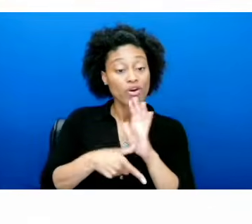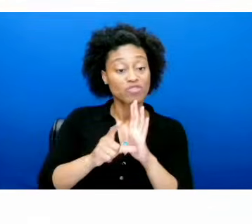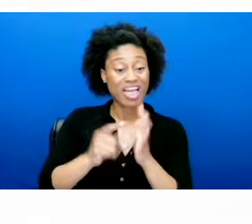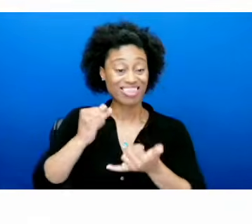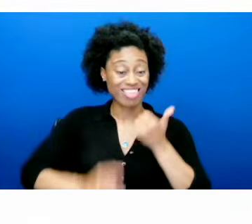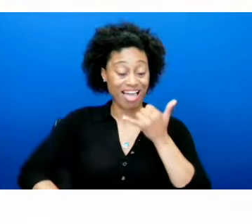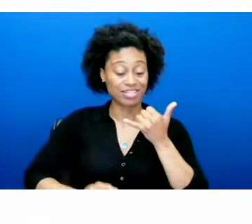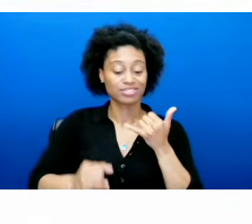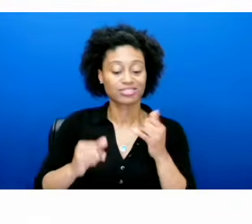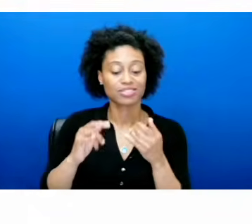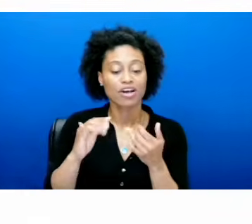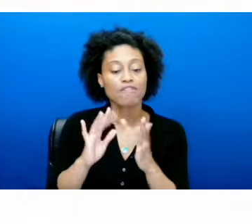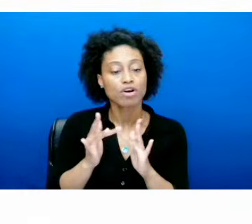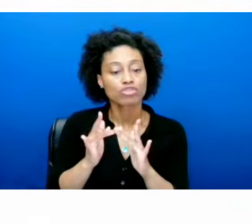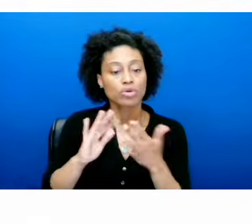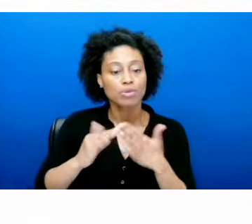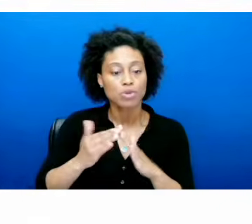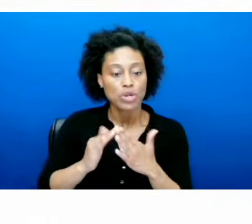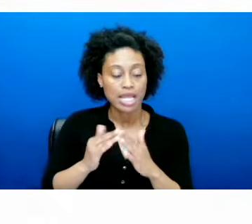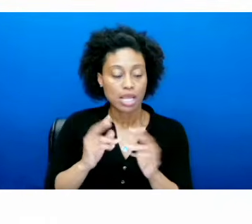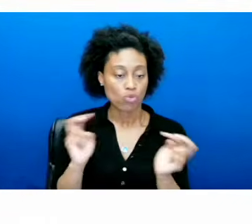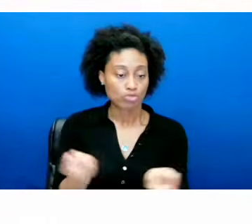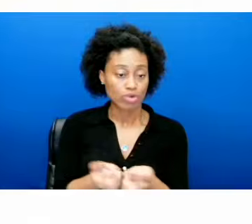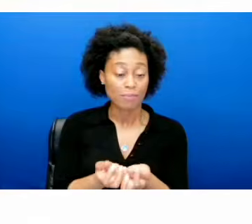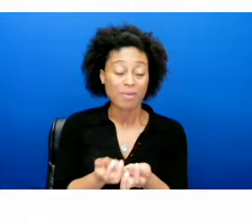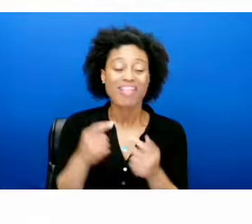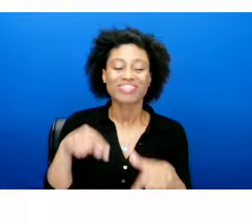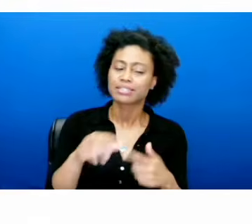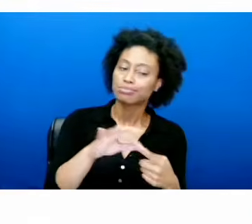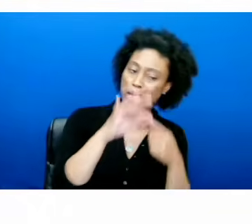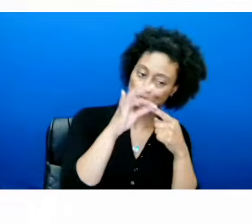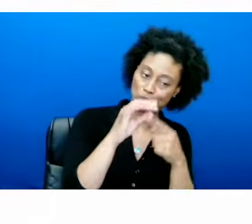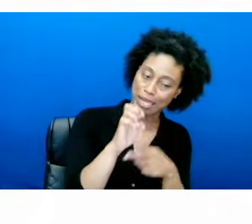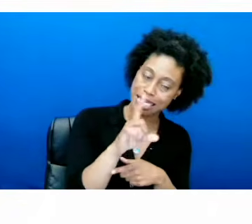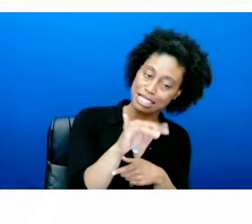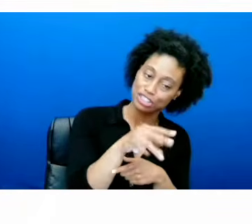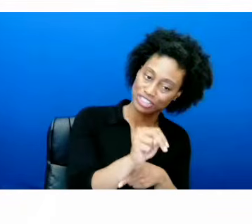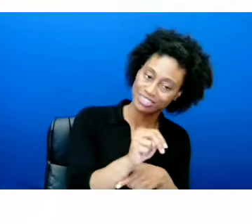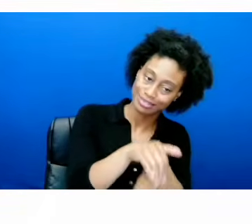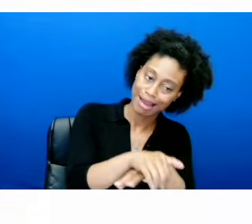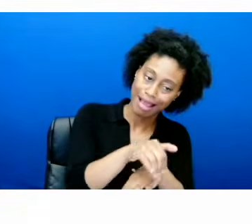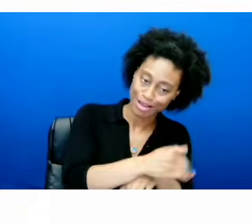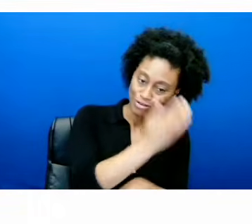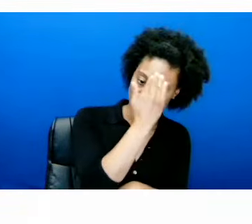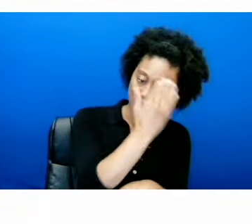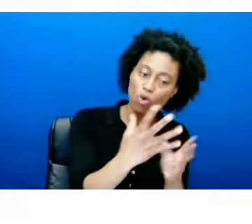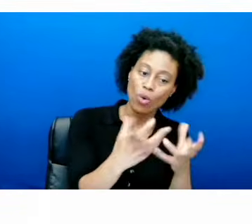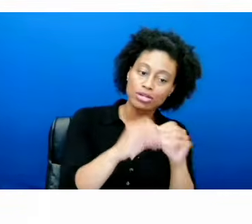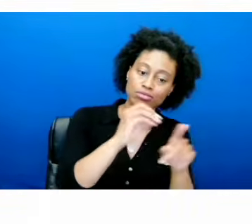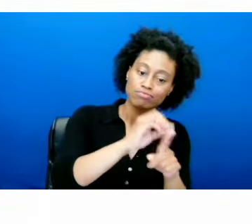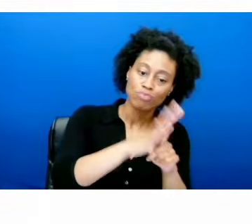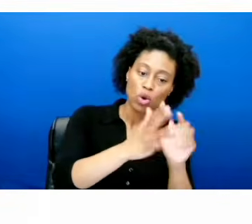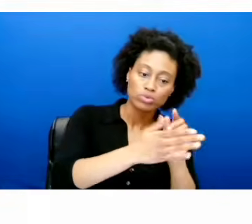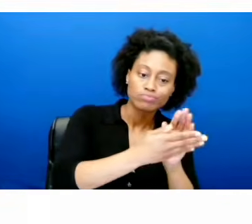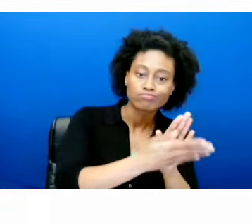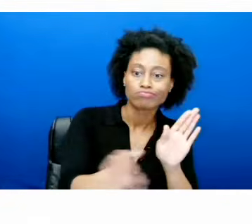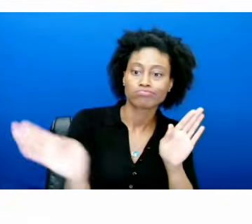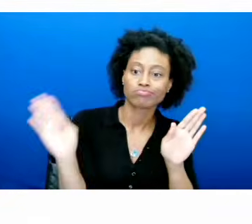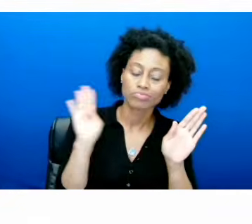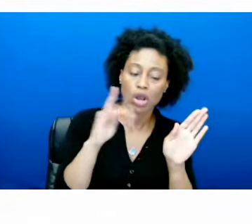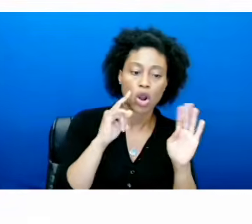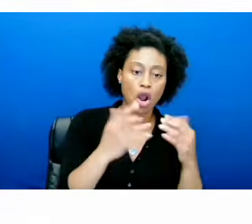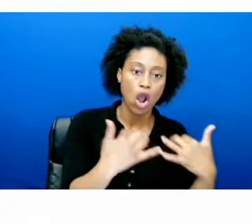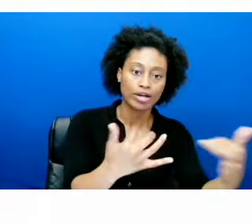community roundtable because, like we said, this is a special edition to expose it to a broader audience so that you can see what's going on